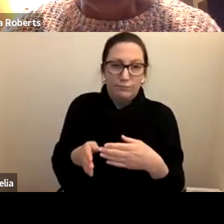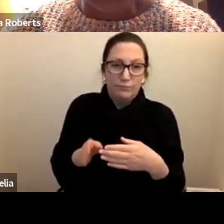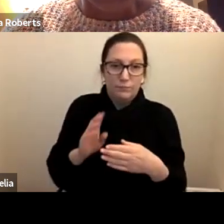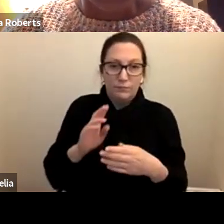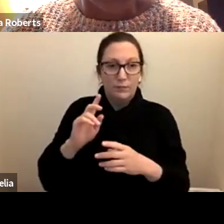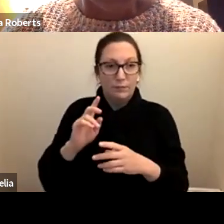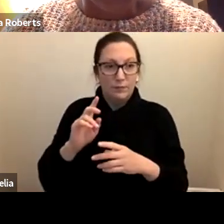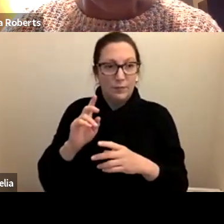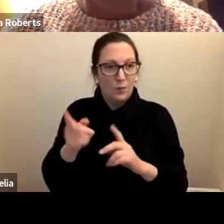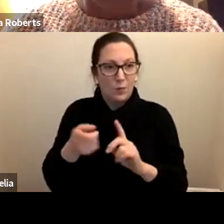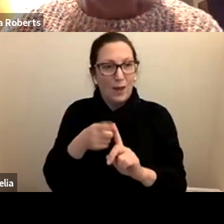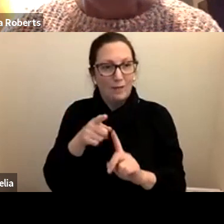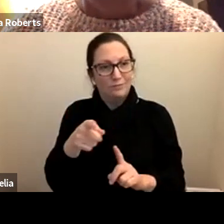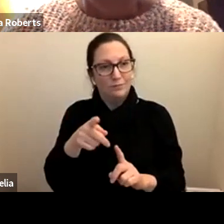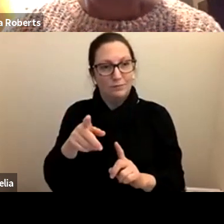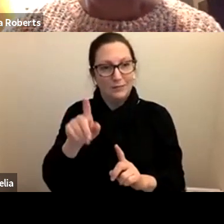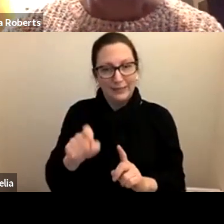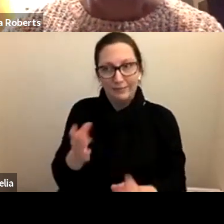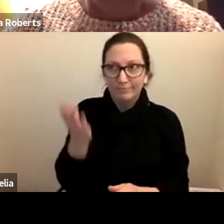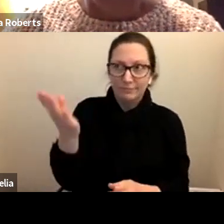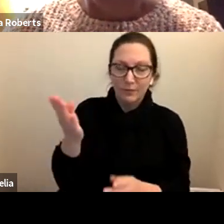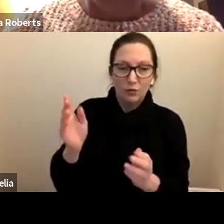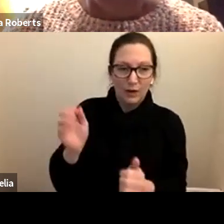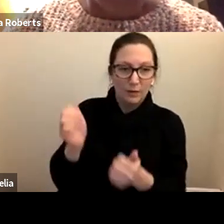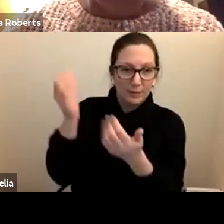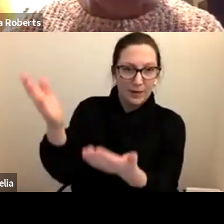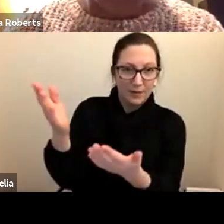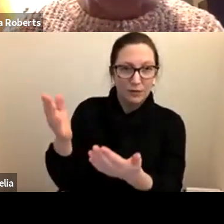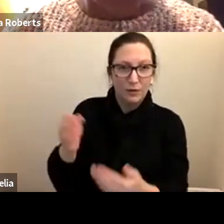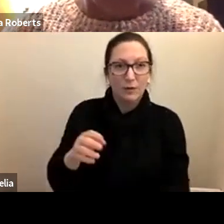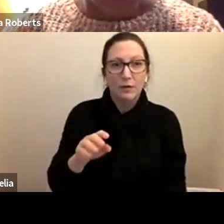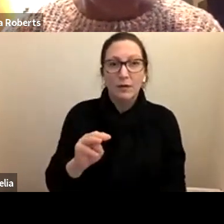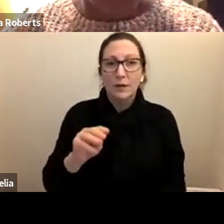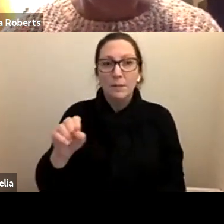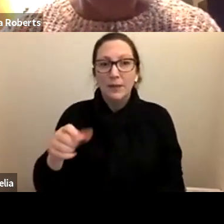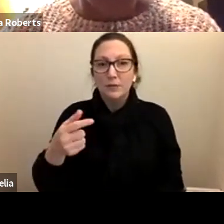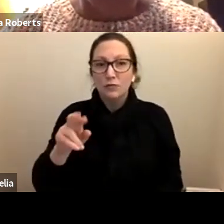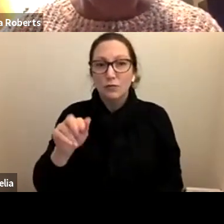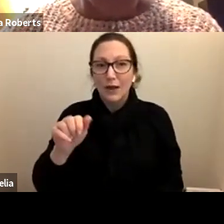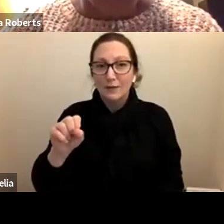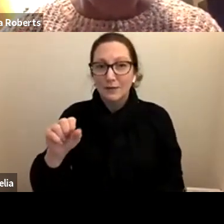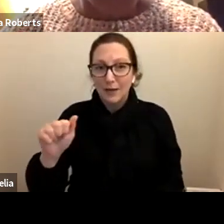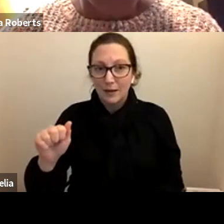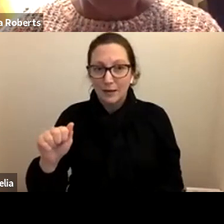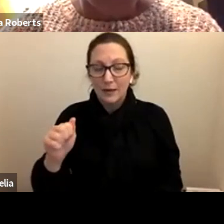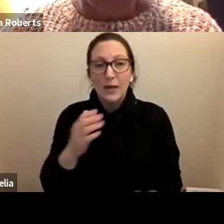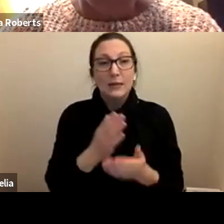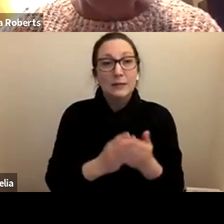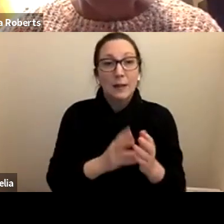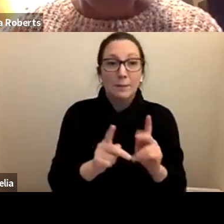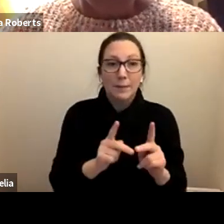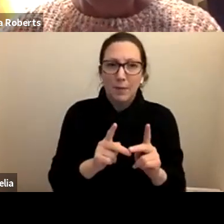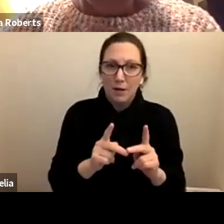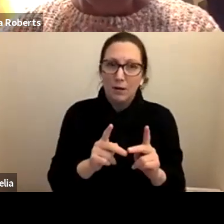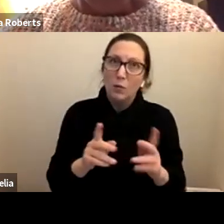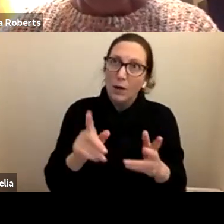recommendations. But Monica, isn't there like a date they have to accept by? And that means some people might accept and not show up,